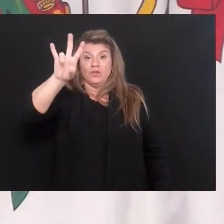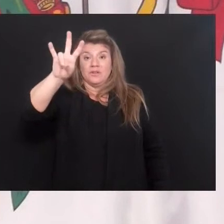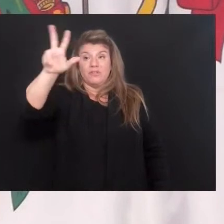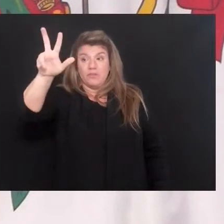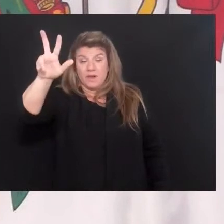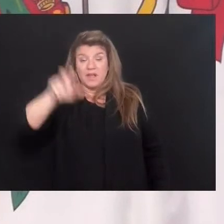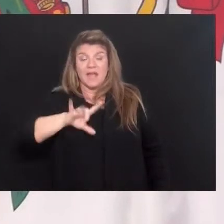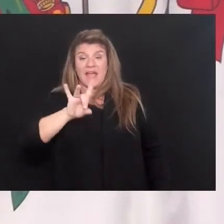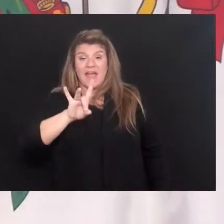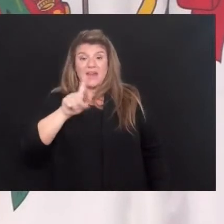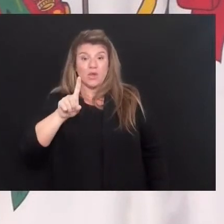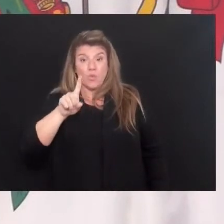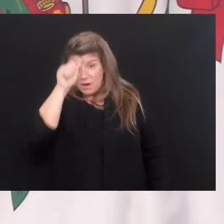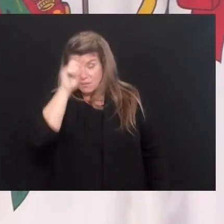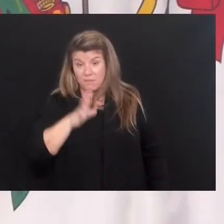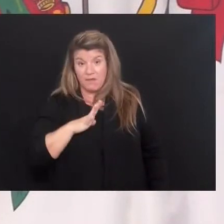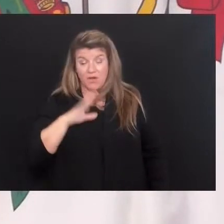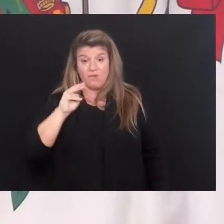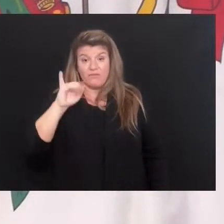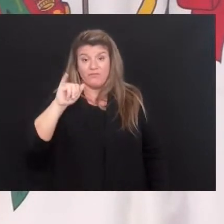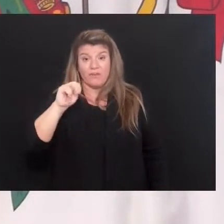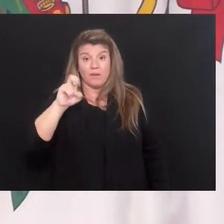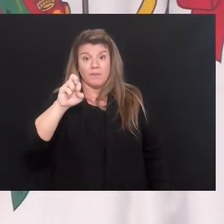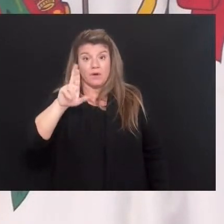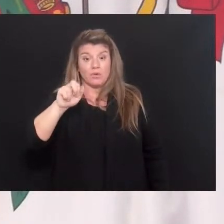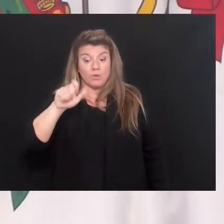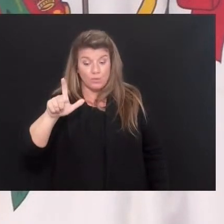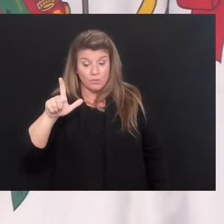an 81-year-old male from Mineral County.